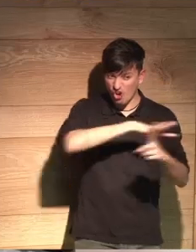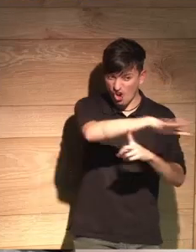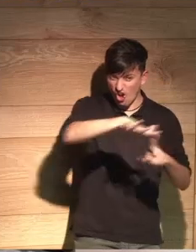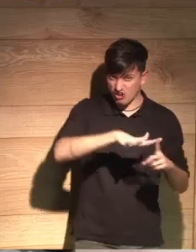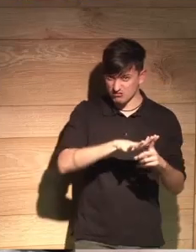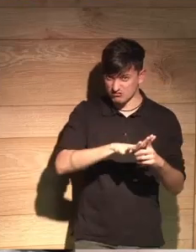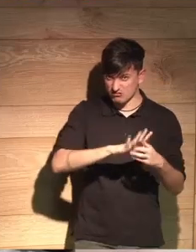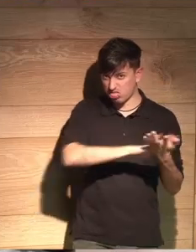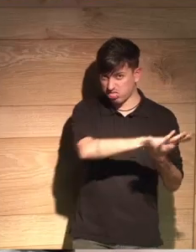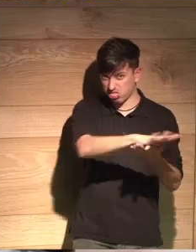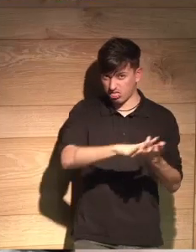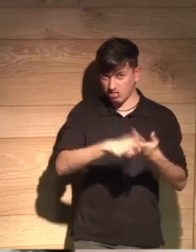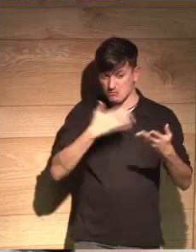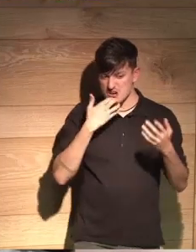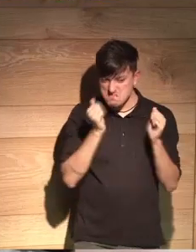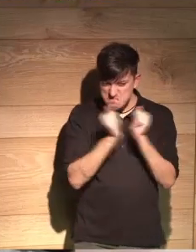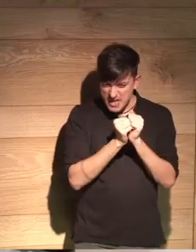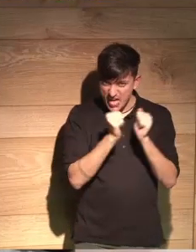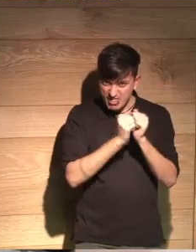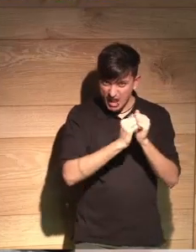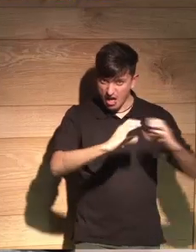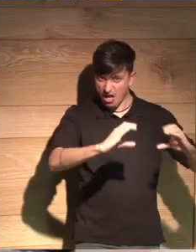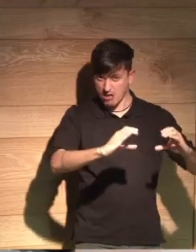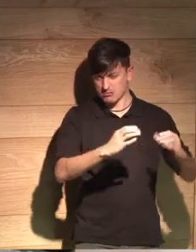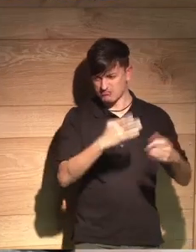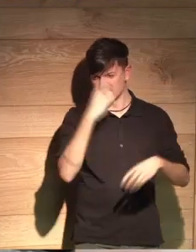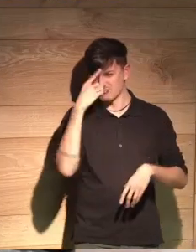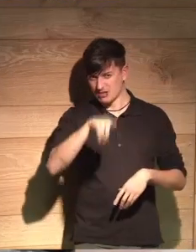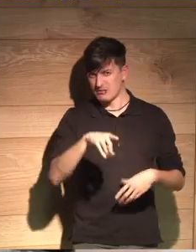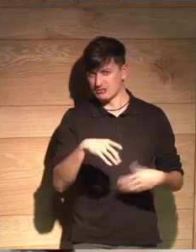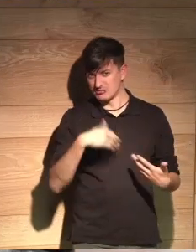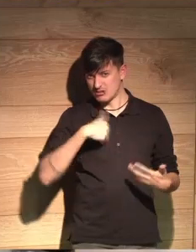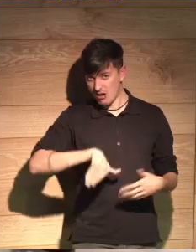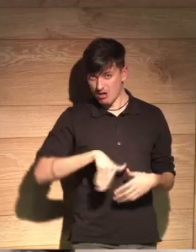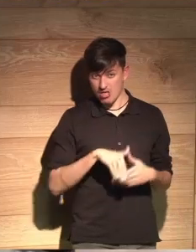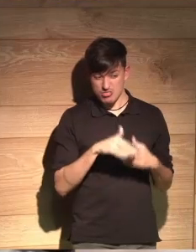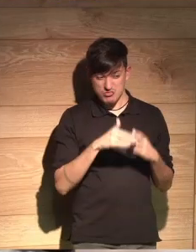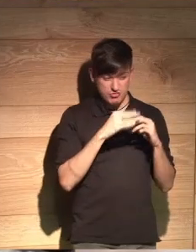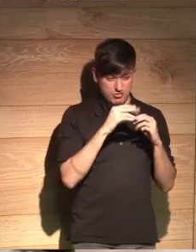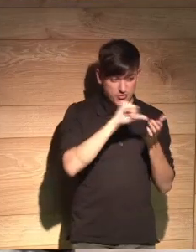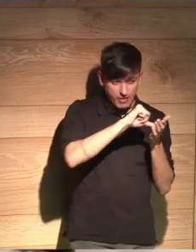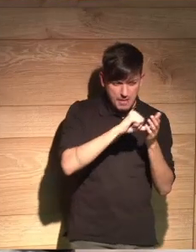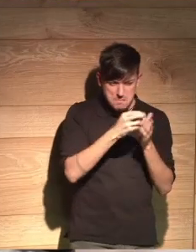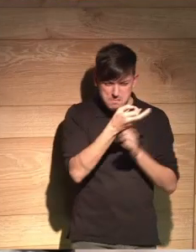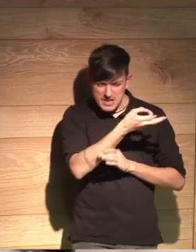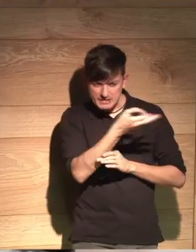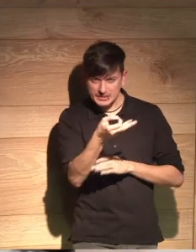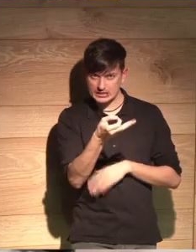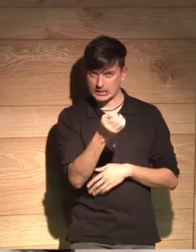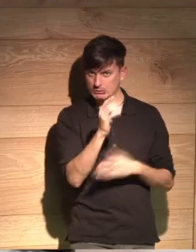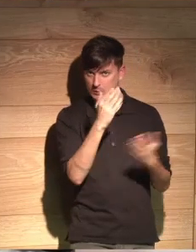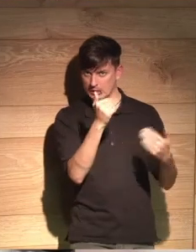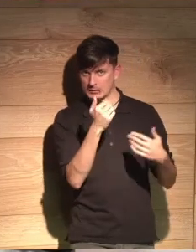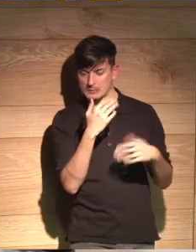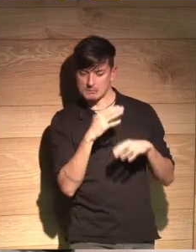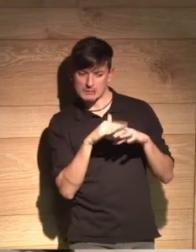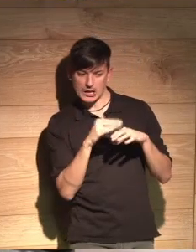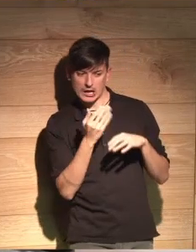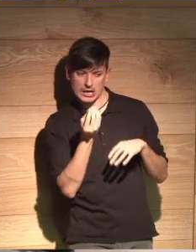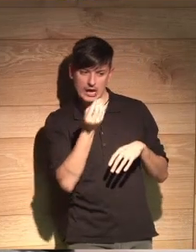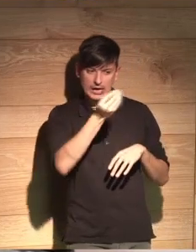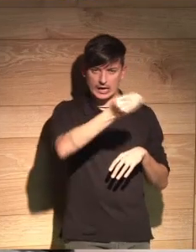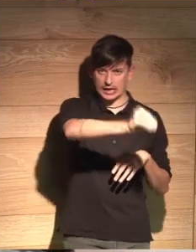in the environment because the factor of all stones, etc. will know that. There's no perfect city that can just